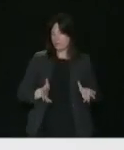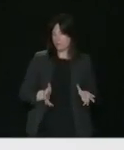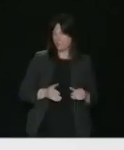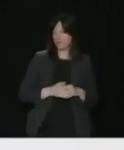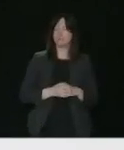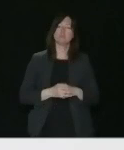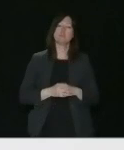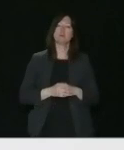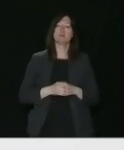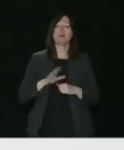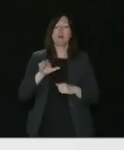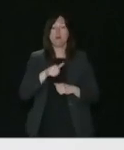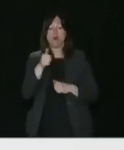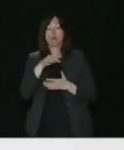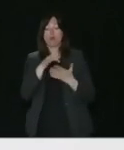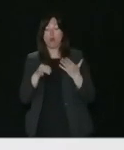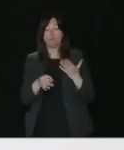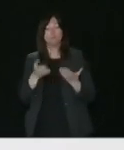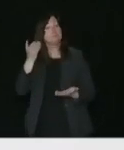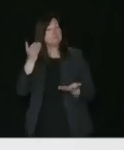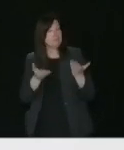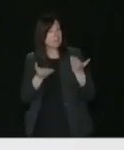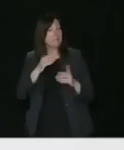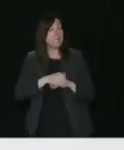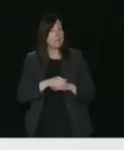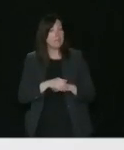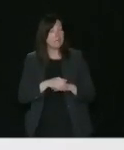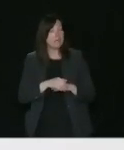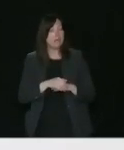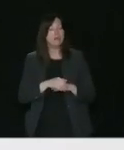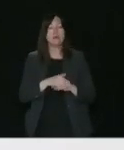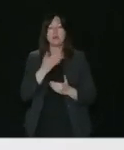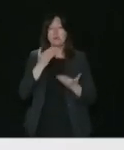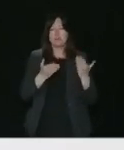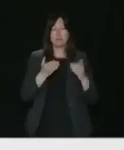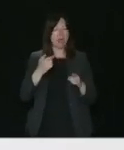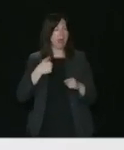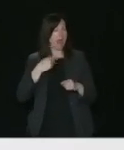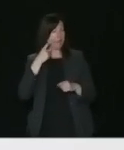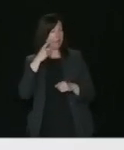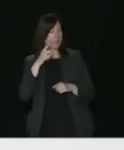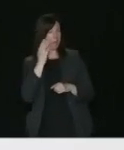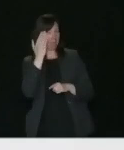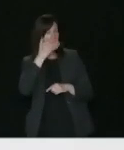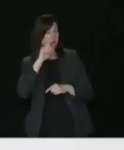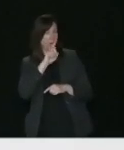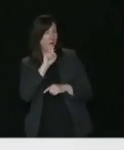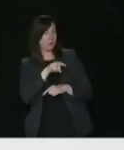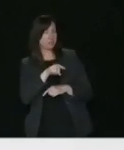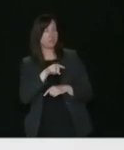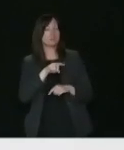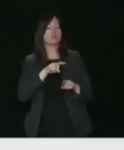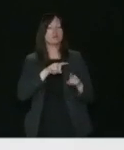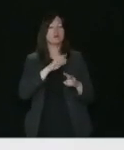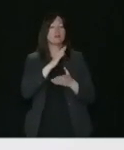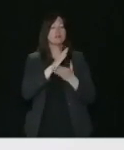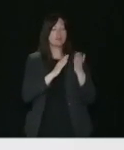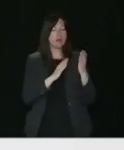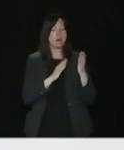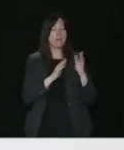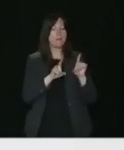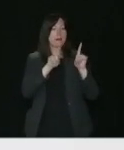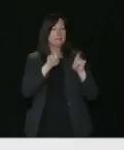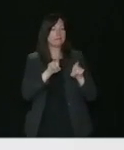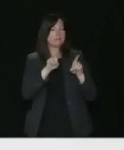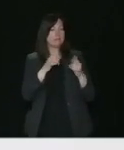think that other options could be looked at. I think what you might be getting at, and we're seeing some experience and sort of